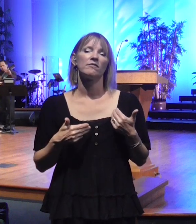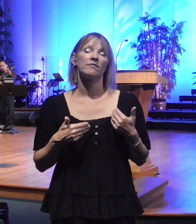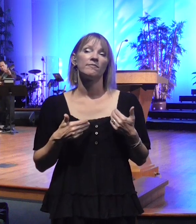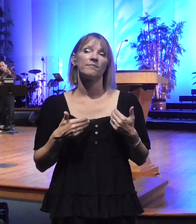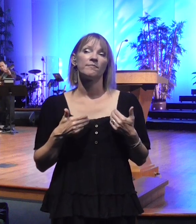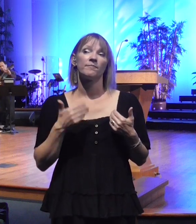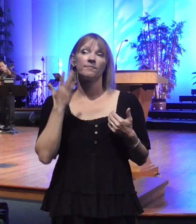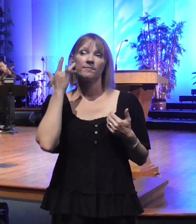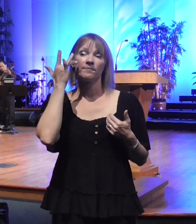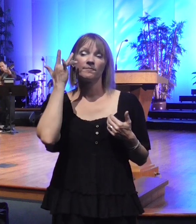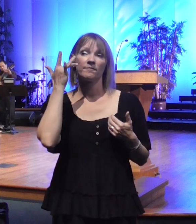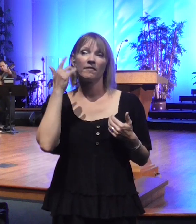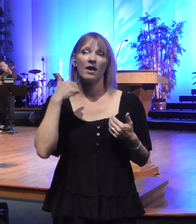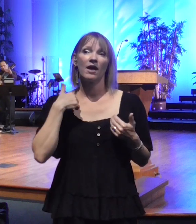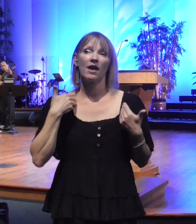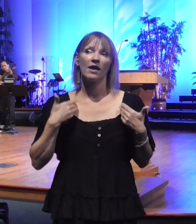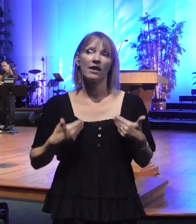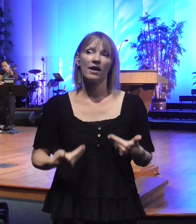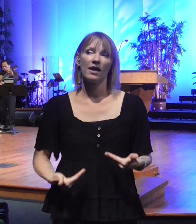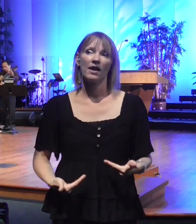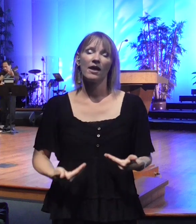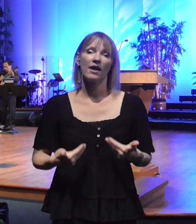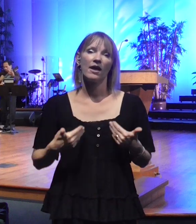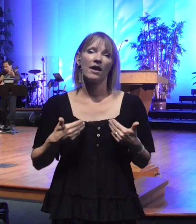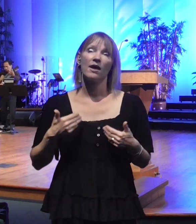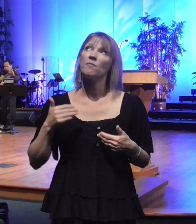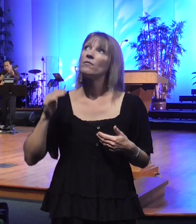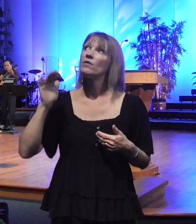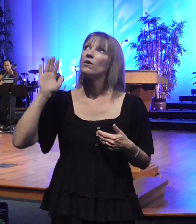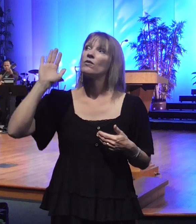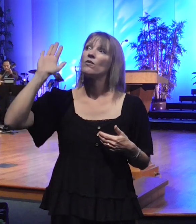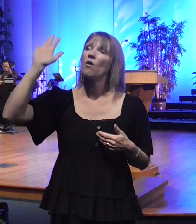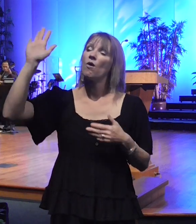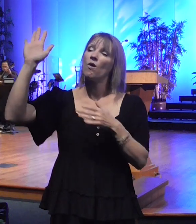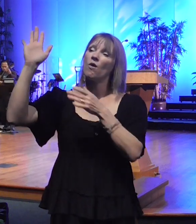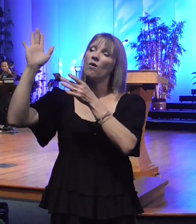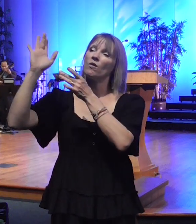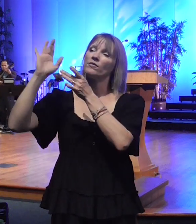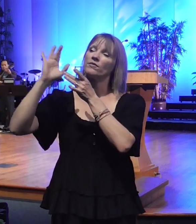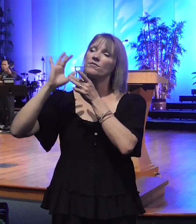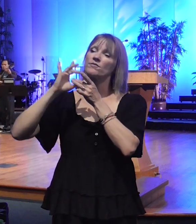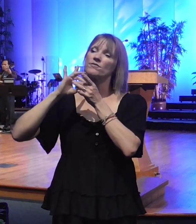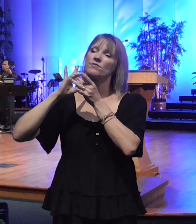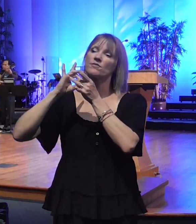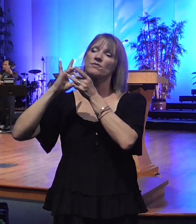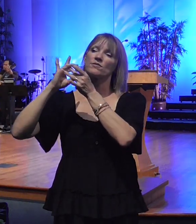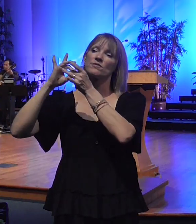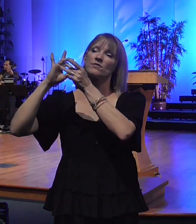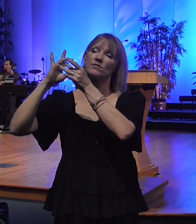For I am yours